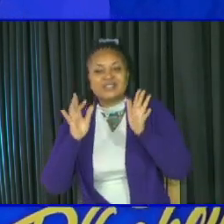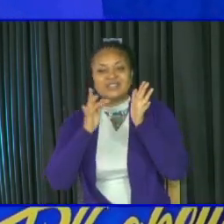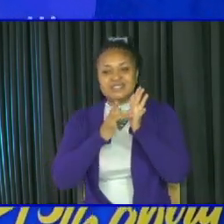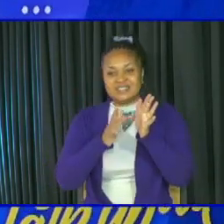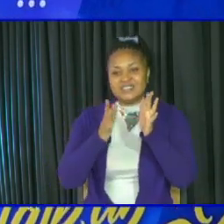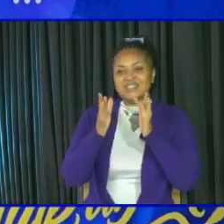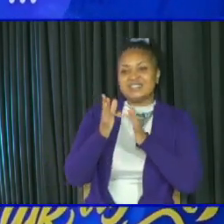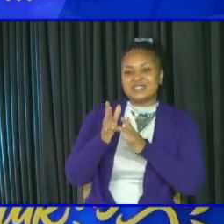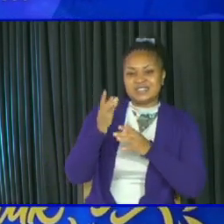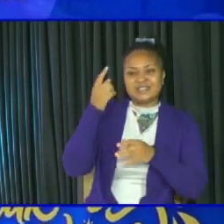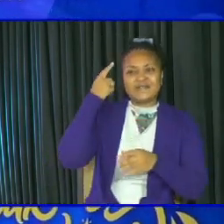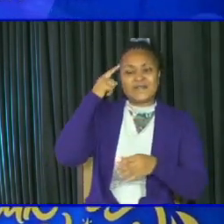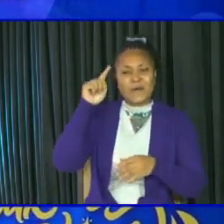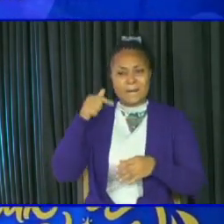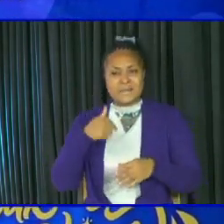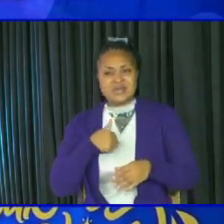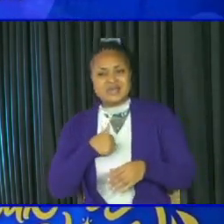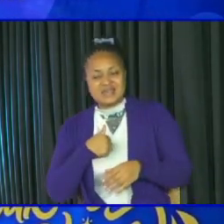Jesus is to me.